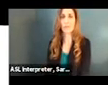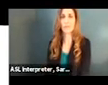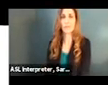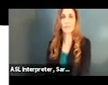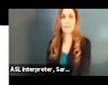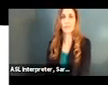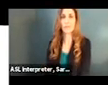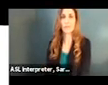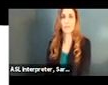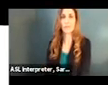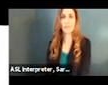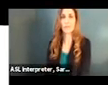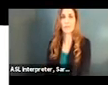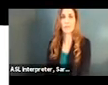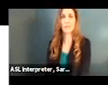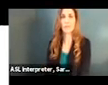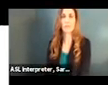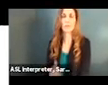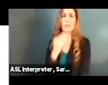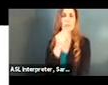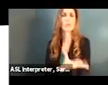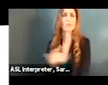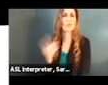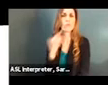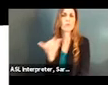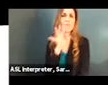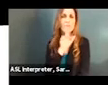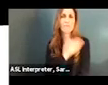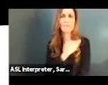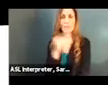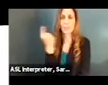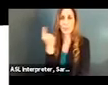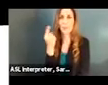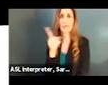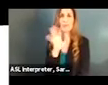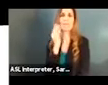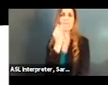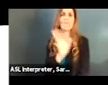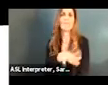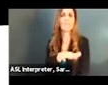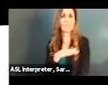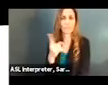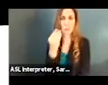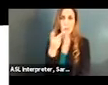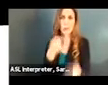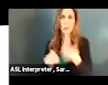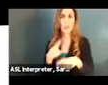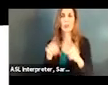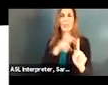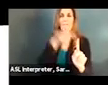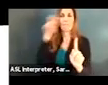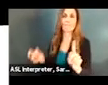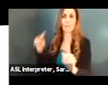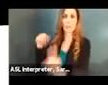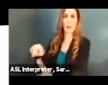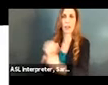please let us know. Tom and Alana, we can also give you, yeah, that's fine. Charity and Sarah, if you want to give us a cue when you're switching, then we can make